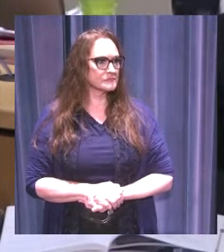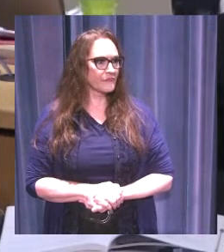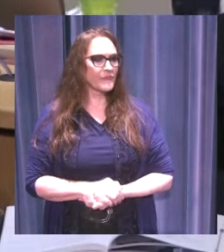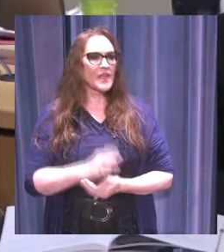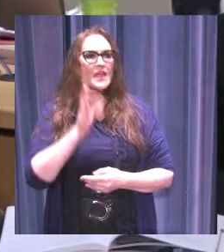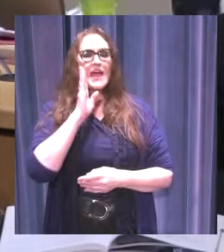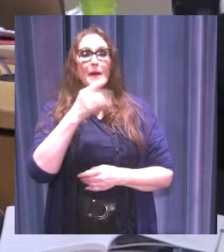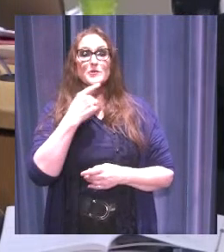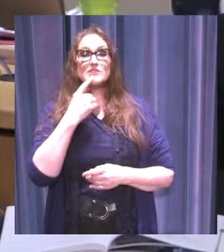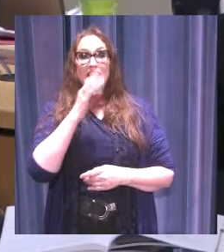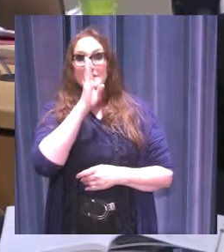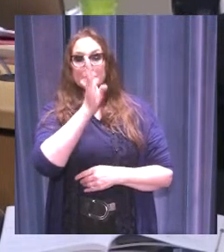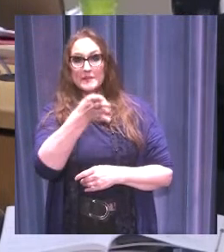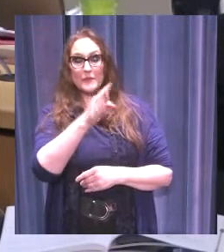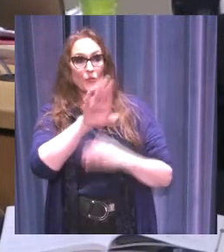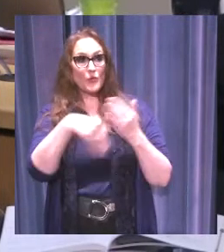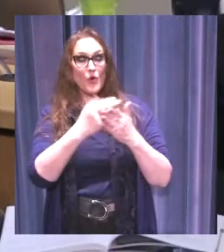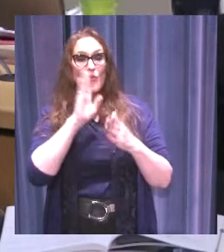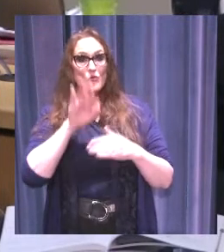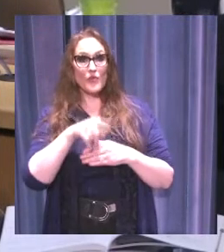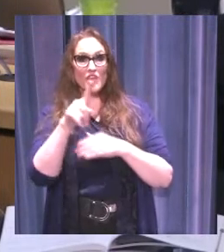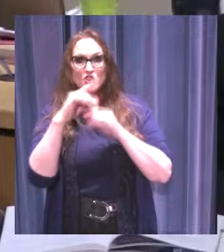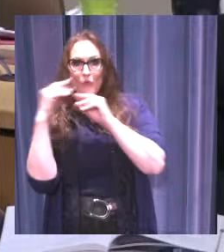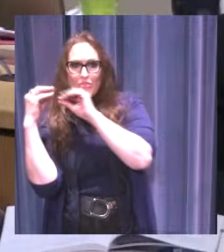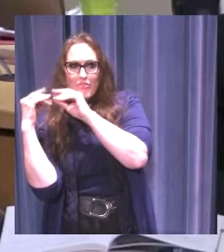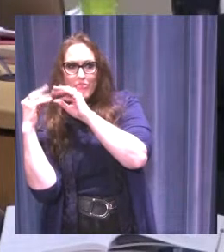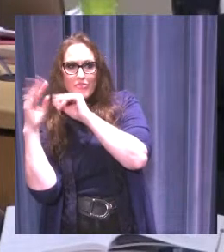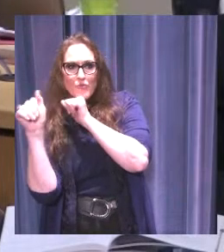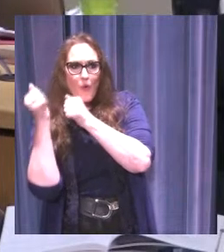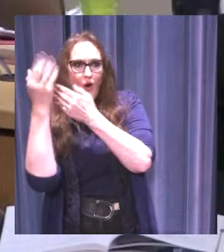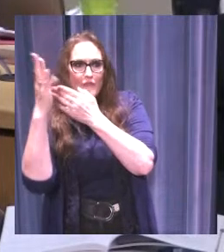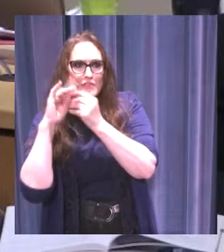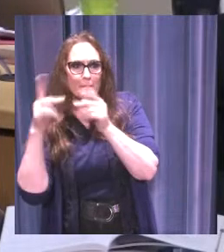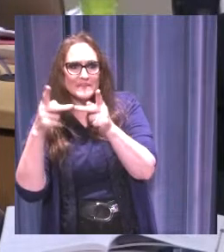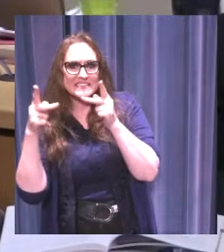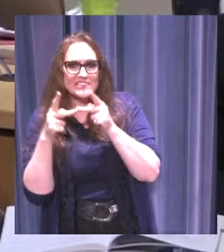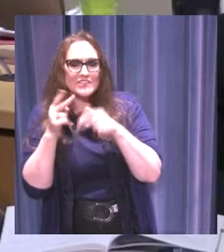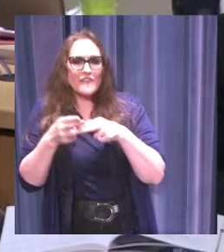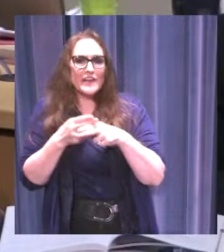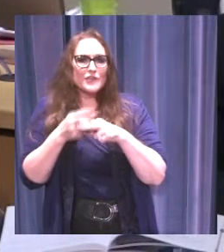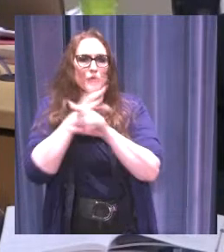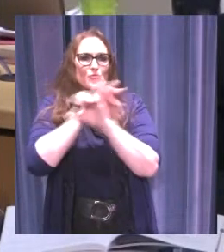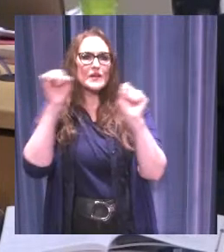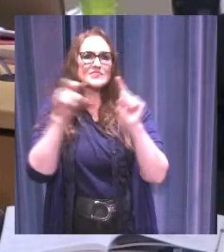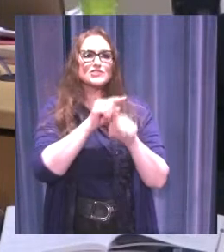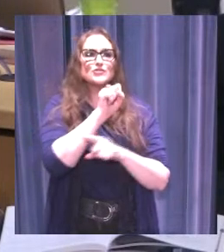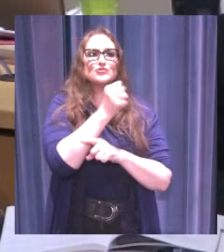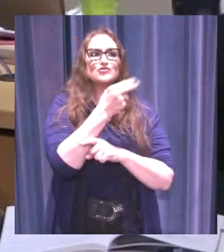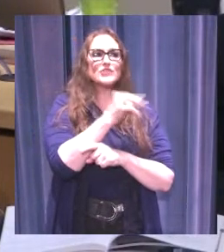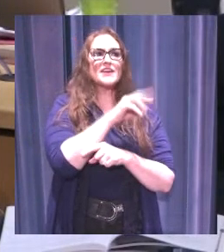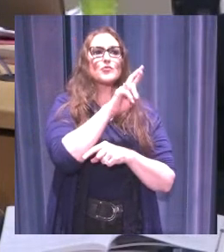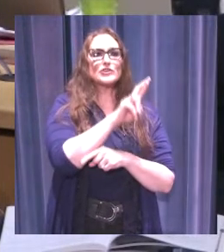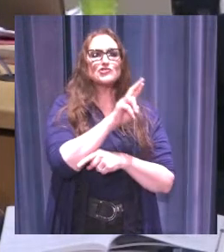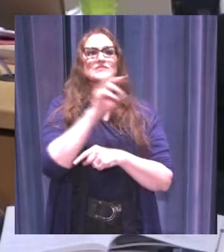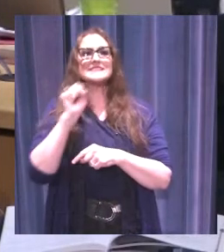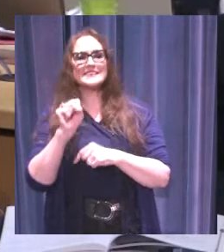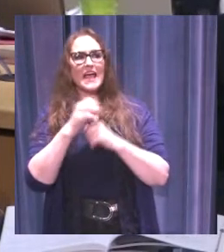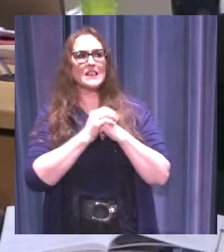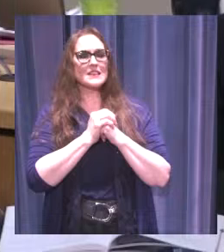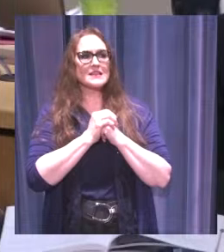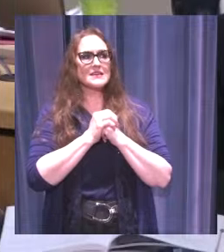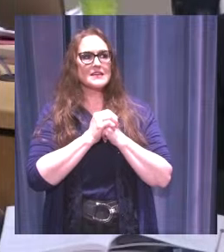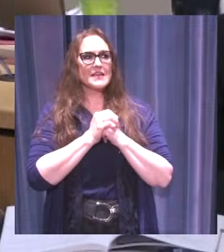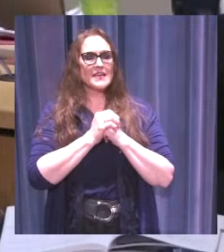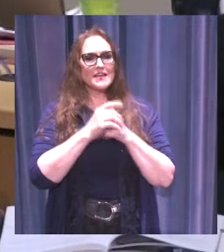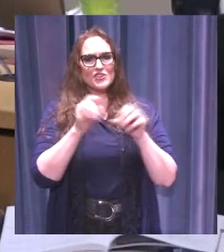I'm going to say this plainly. We all know that you colluded to offer the position of interim president to Shonda Richardson Snell.